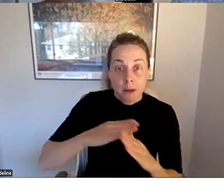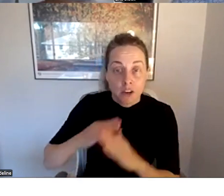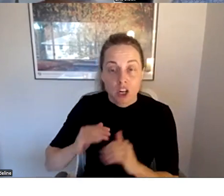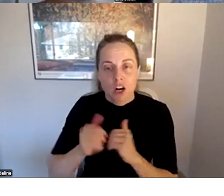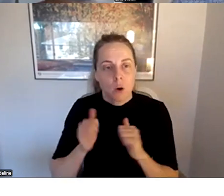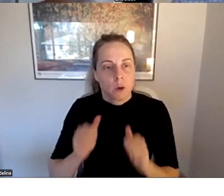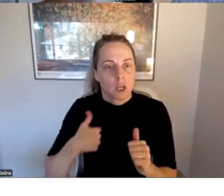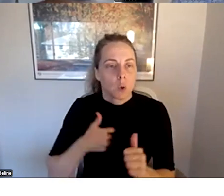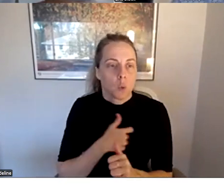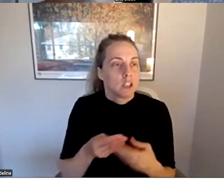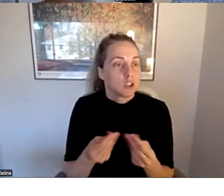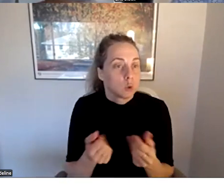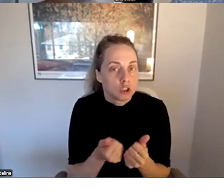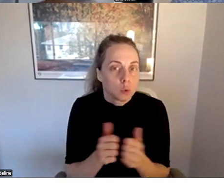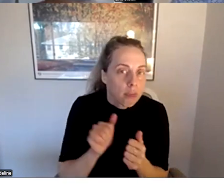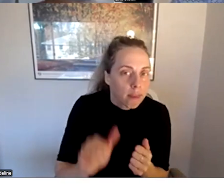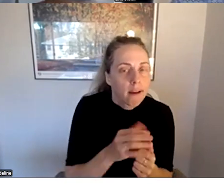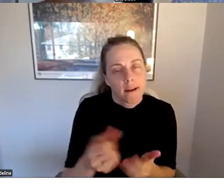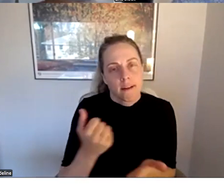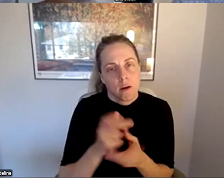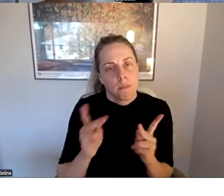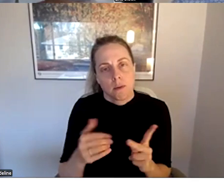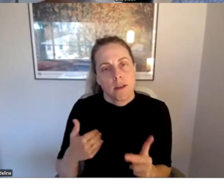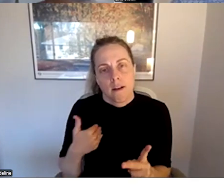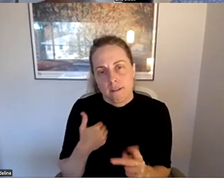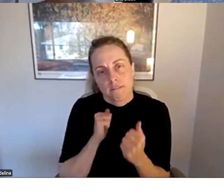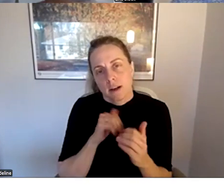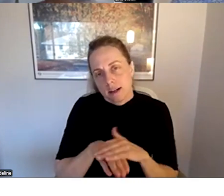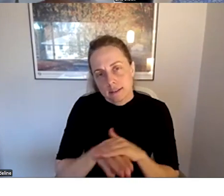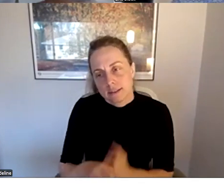around that and help people to have access.